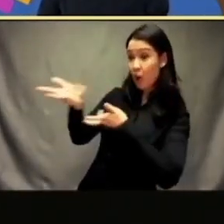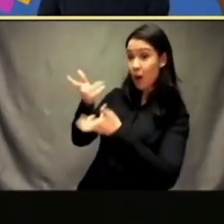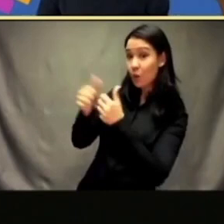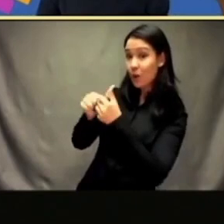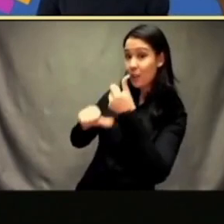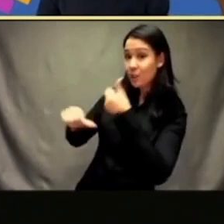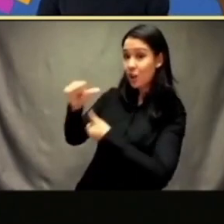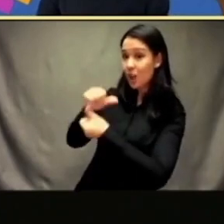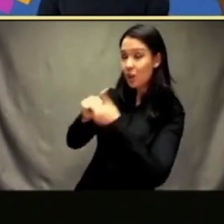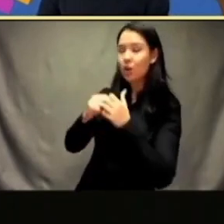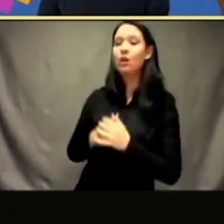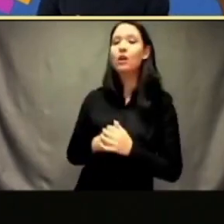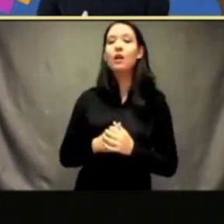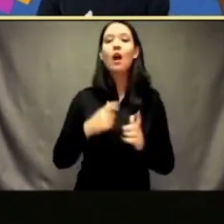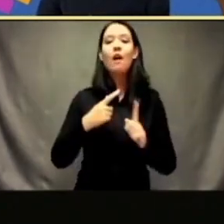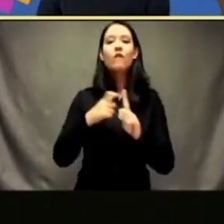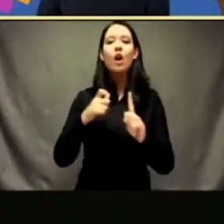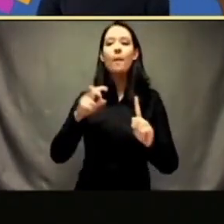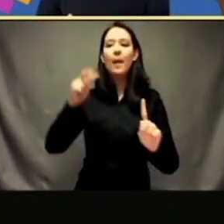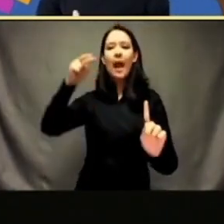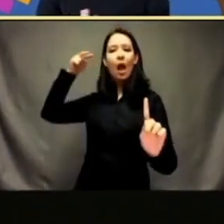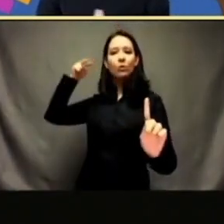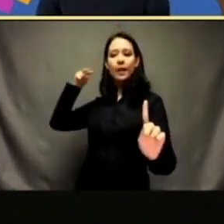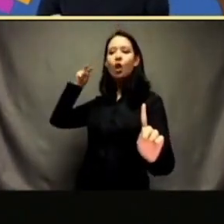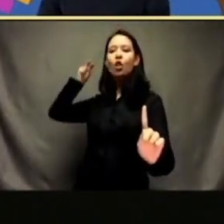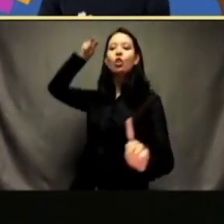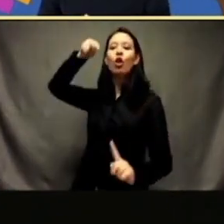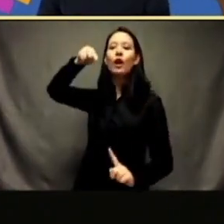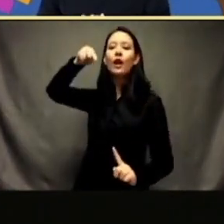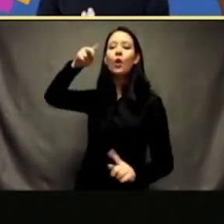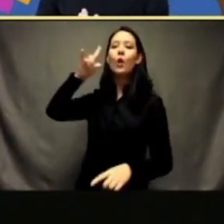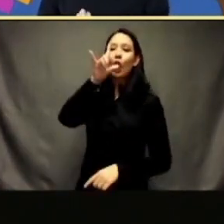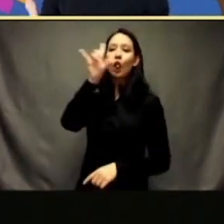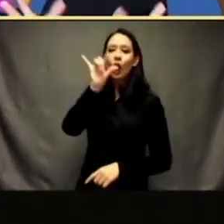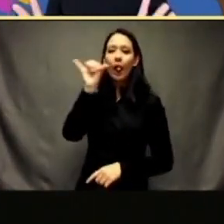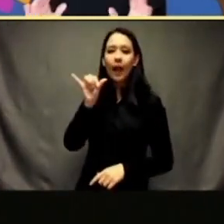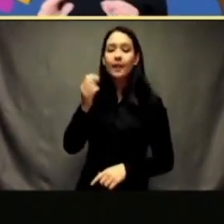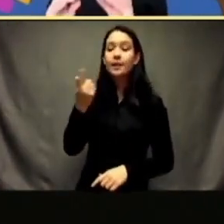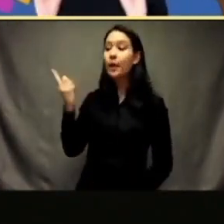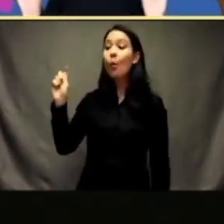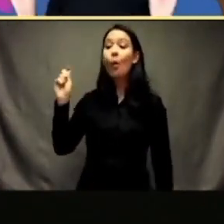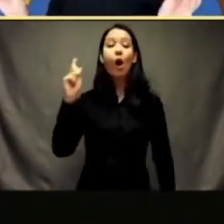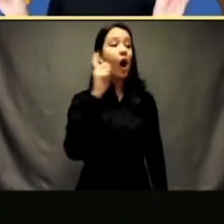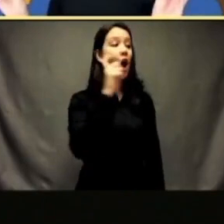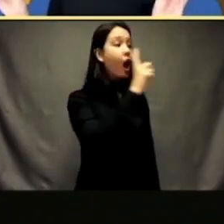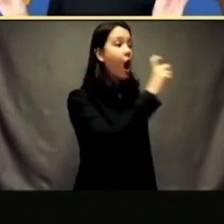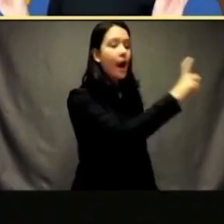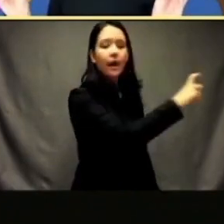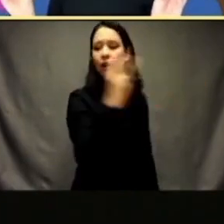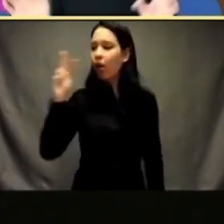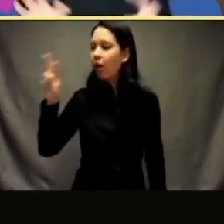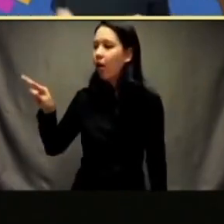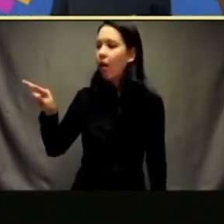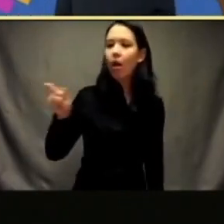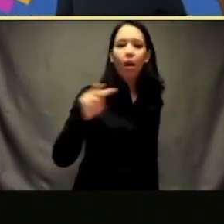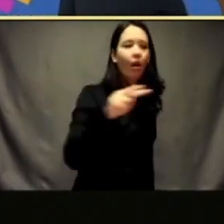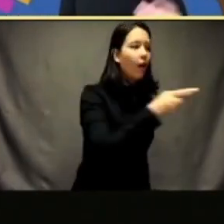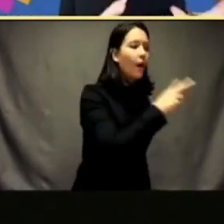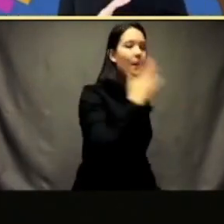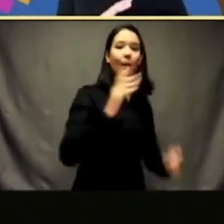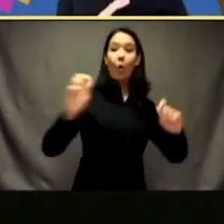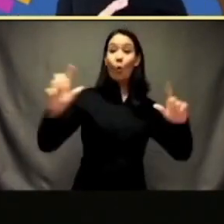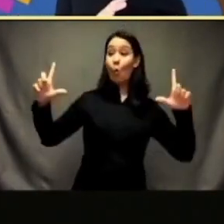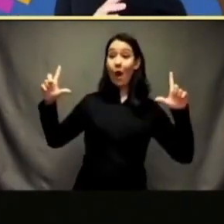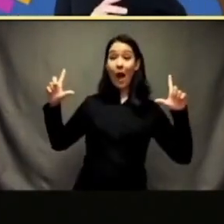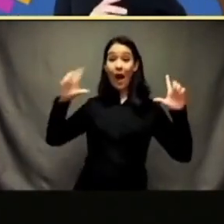interacting? From an onlooker's view, what does it look like for someone who's walking by? So this might be a wider shot. And from